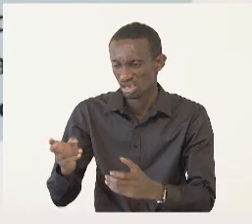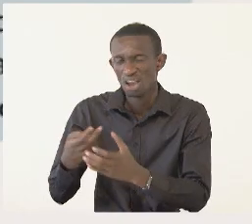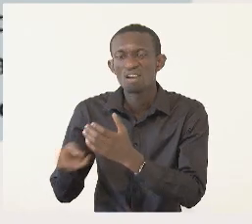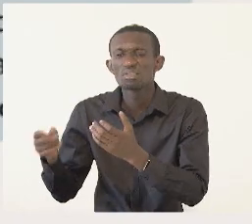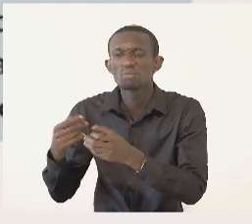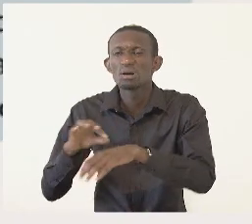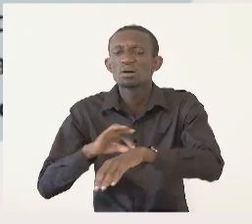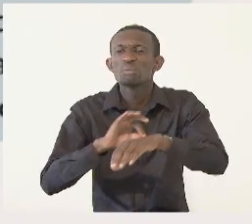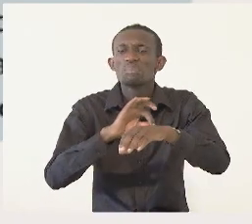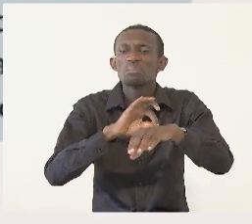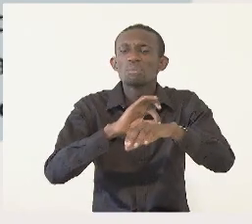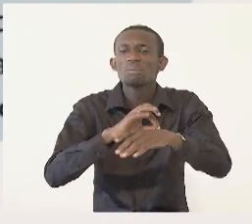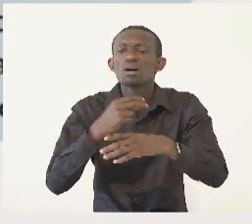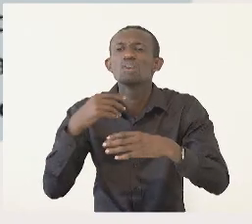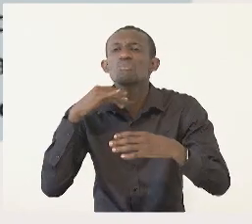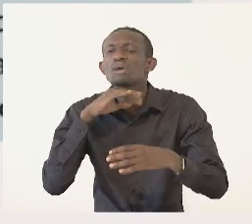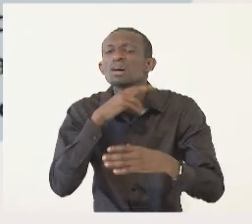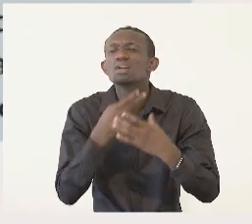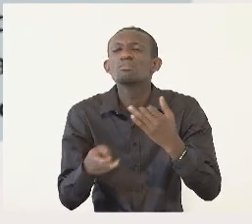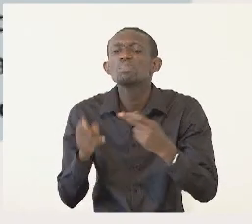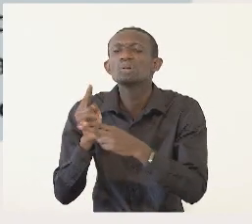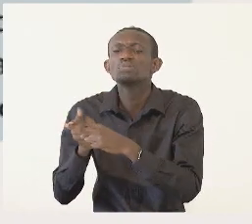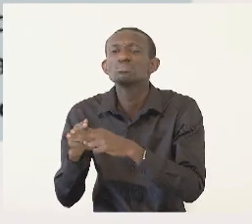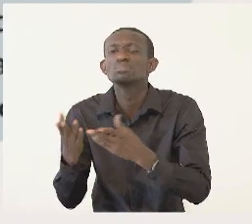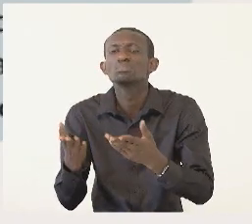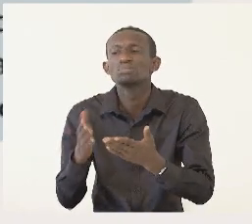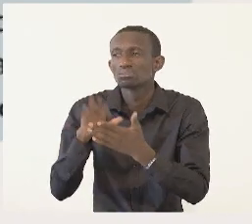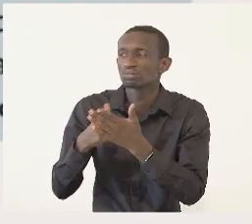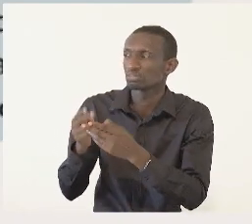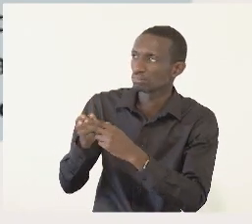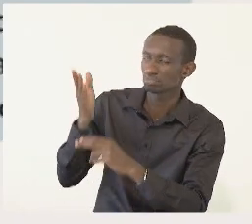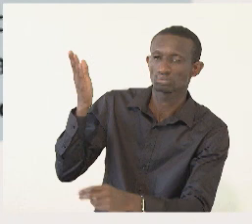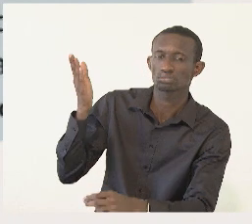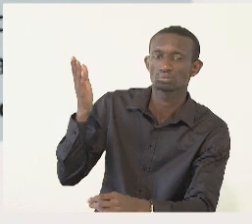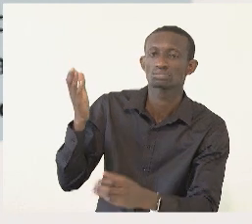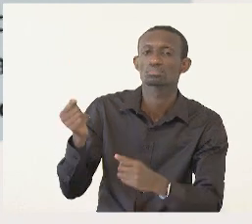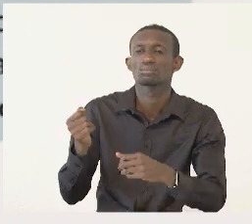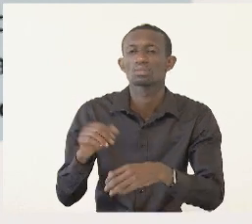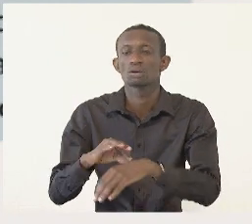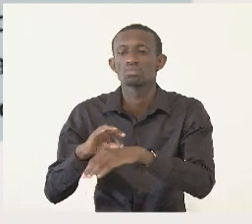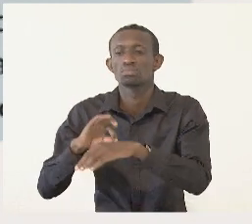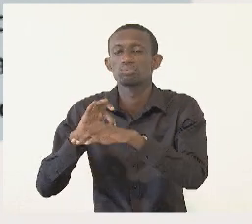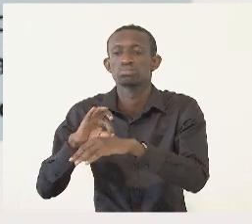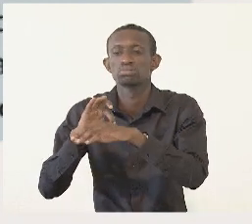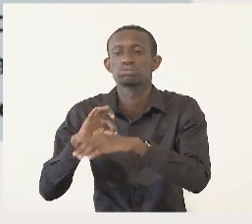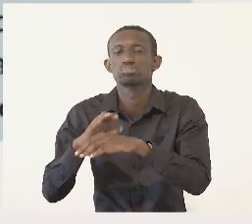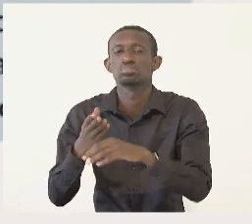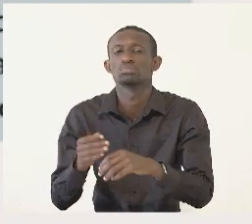produced by that excreted organ. So the table is here. We have organs, excreted organ. We have the skin, we have the